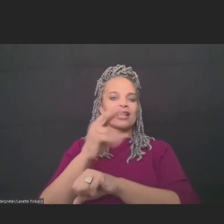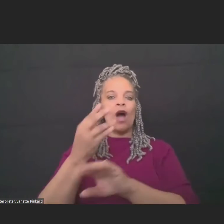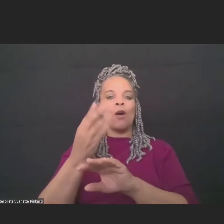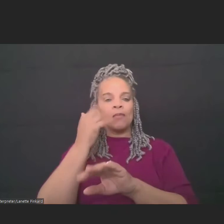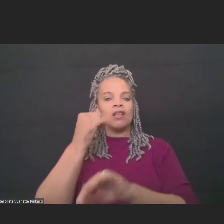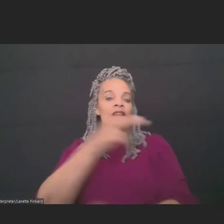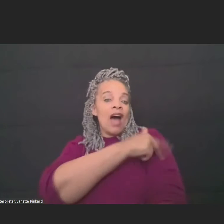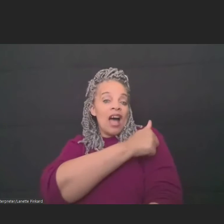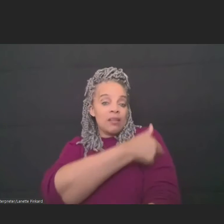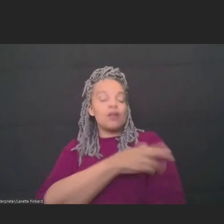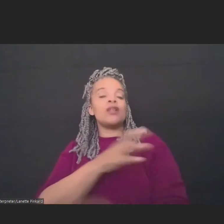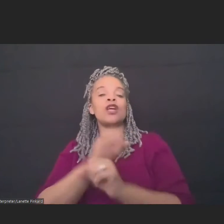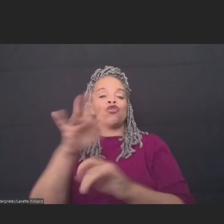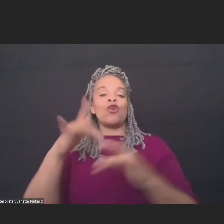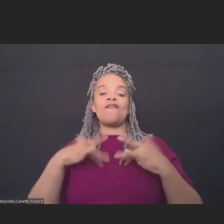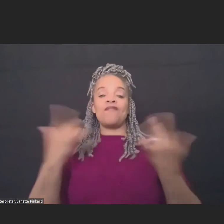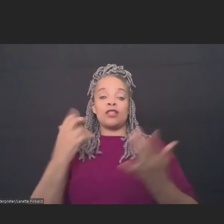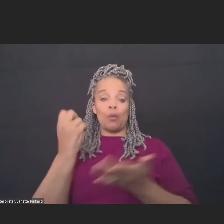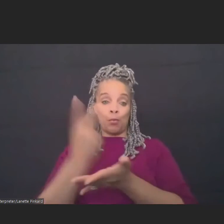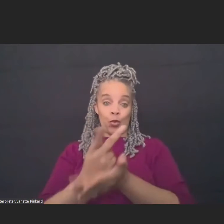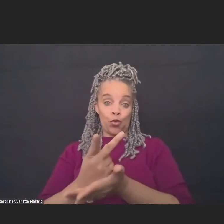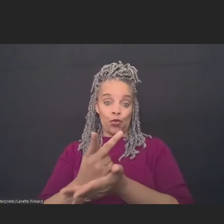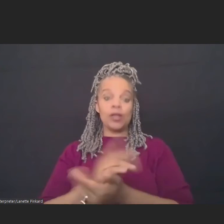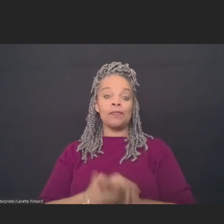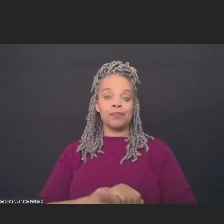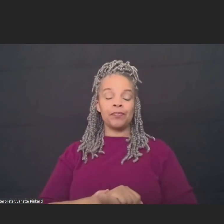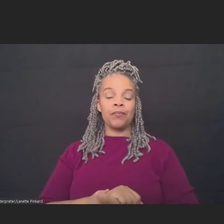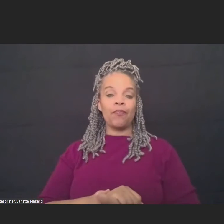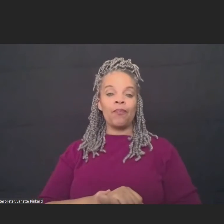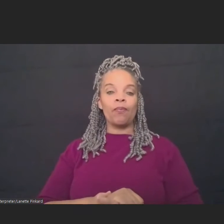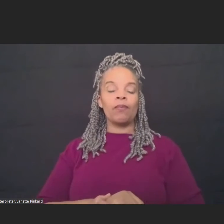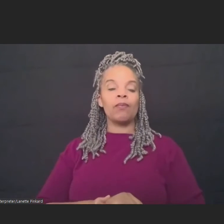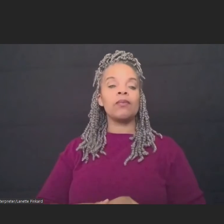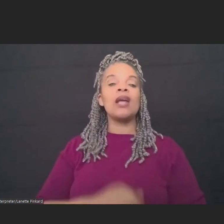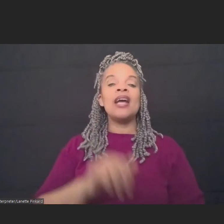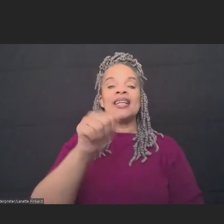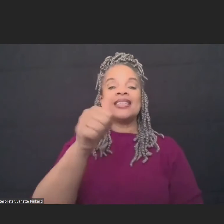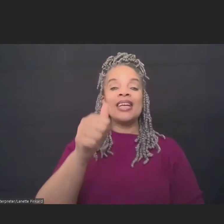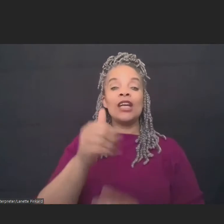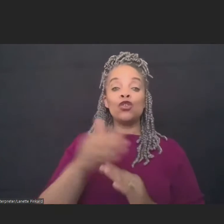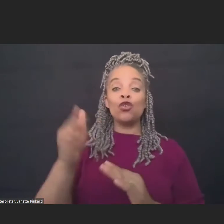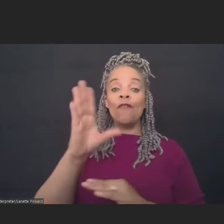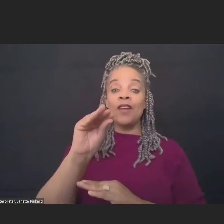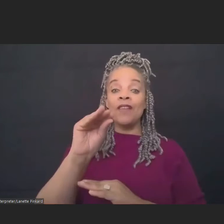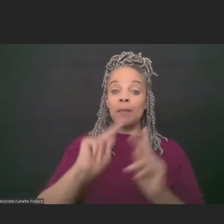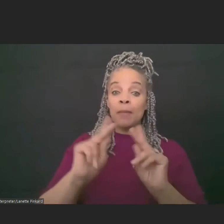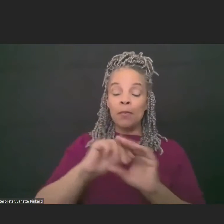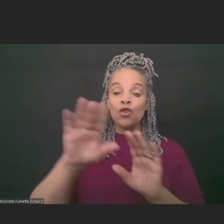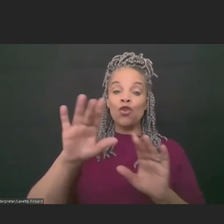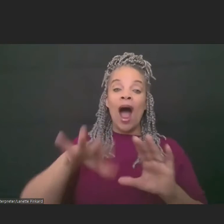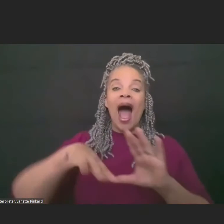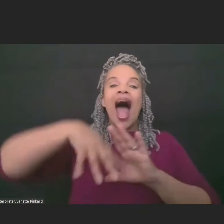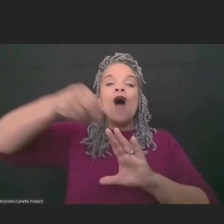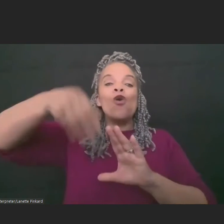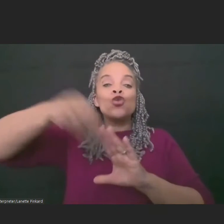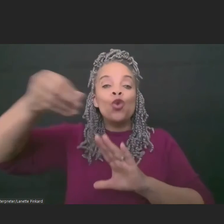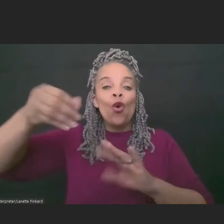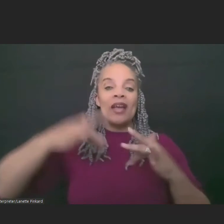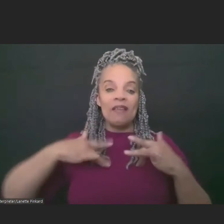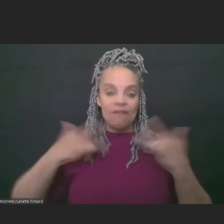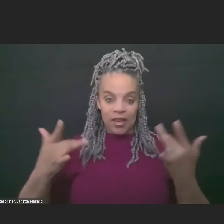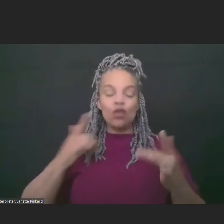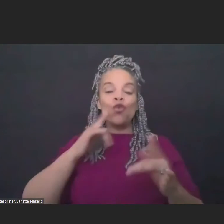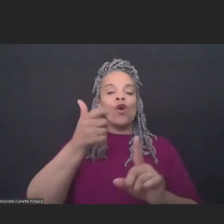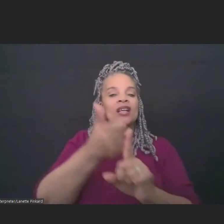your events approved. And so 10 to 50 people in your outdoor event, you'll self-certify on